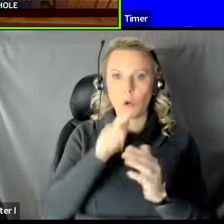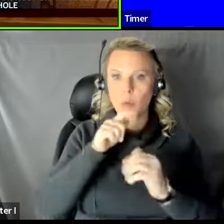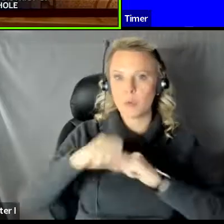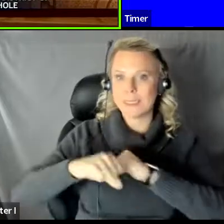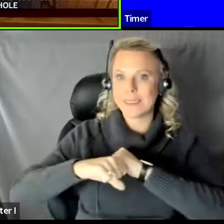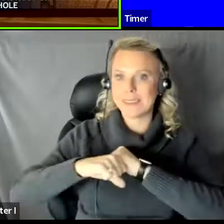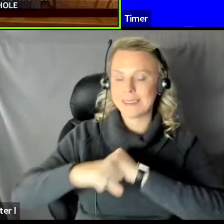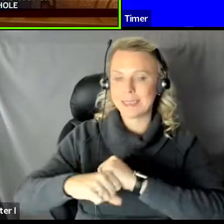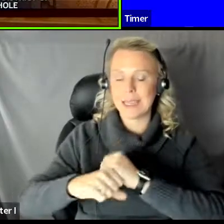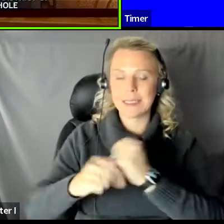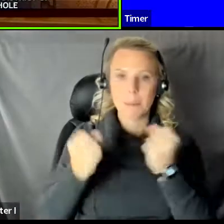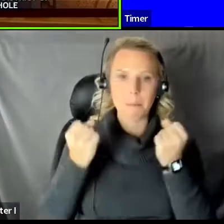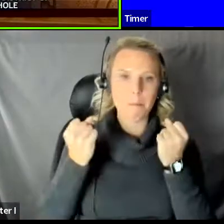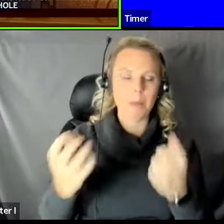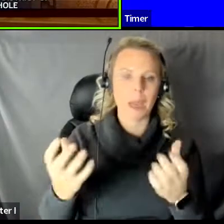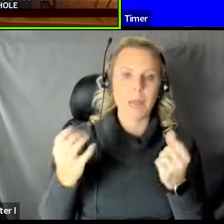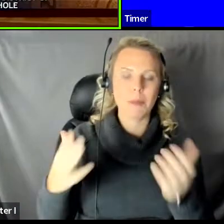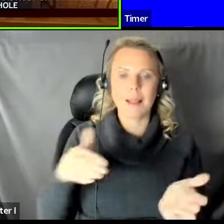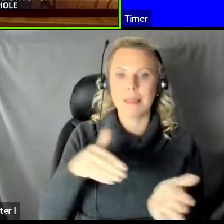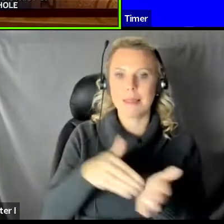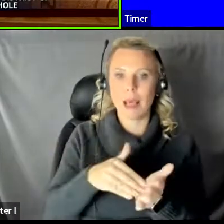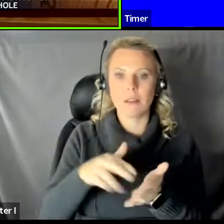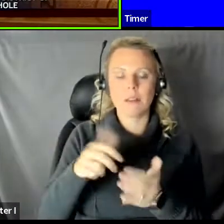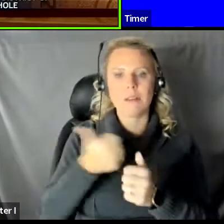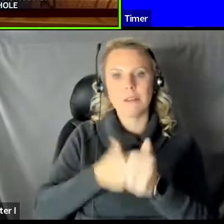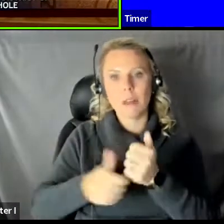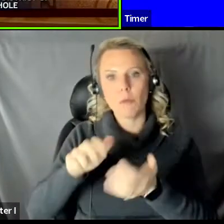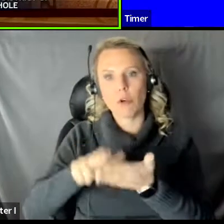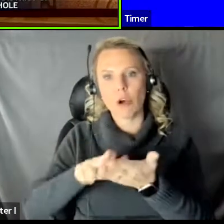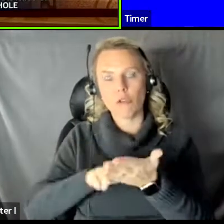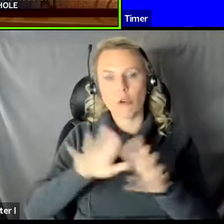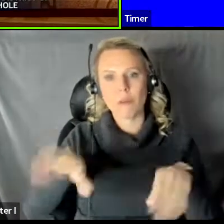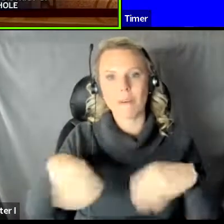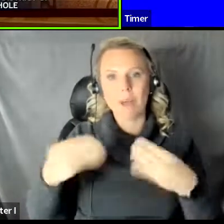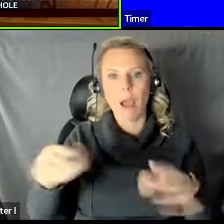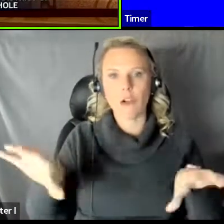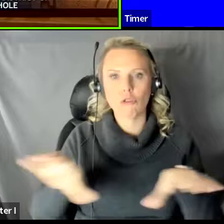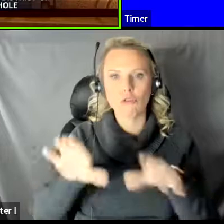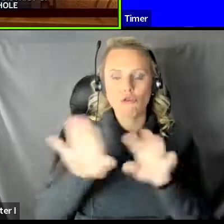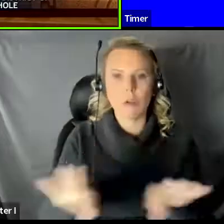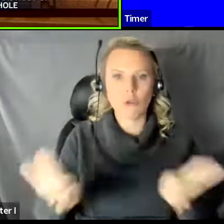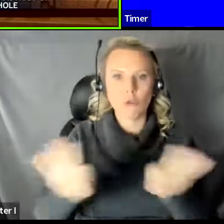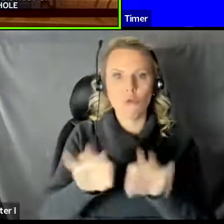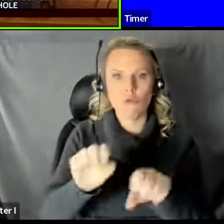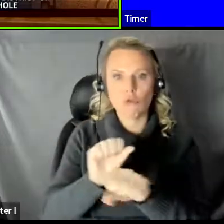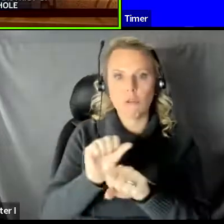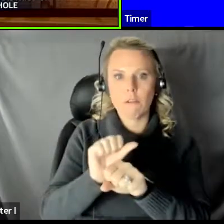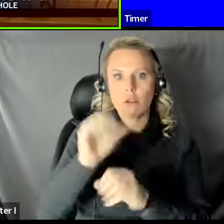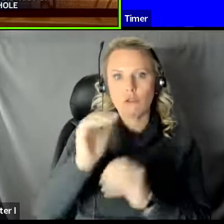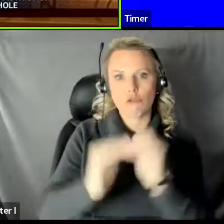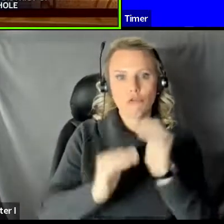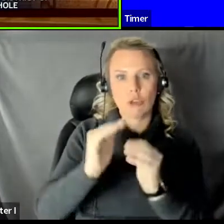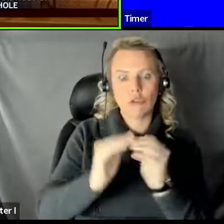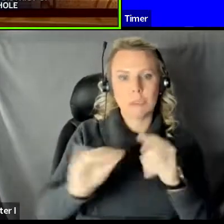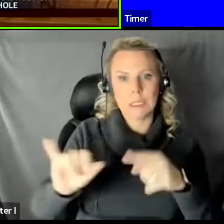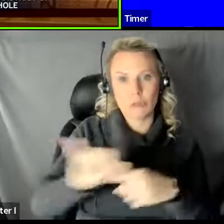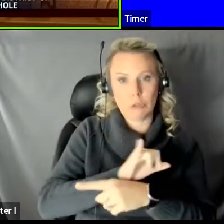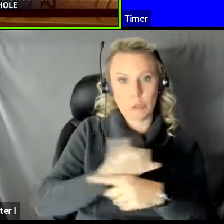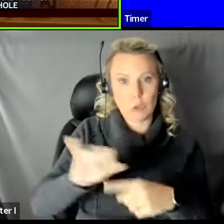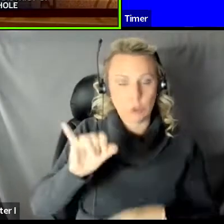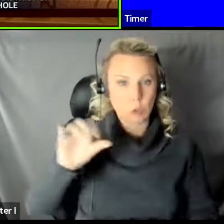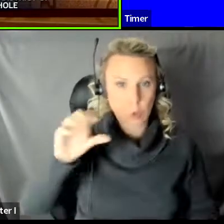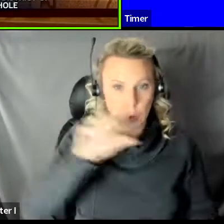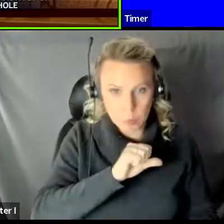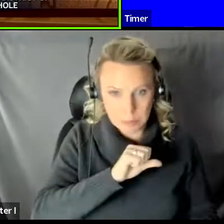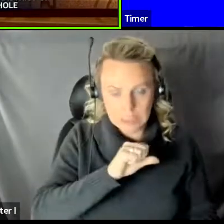protect thousands of subcontractors in the district who perform critical work in the construction industry. As such, assuming this is approved,